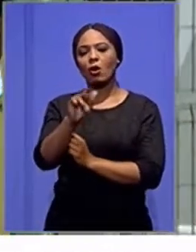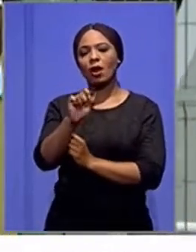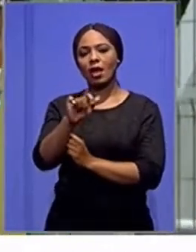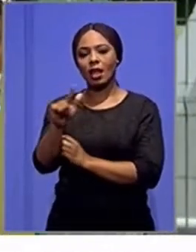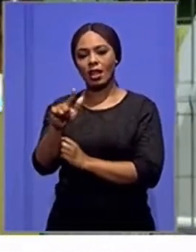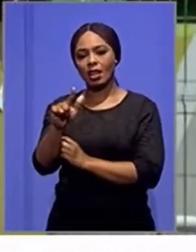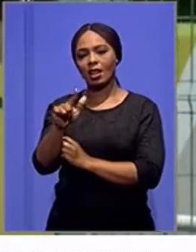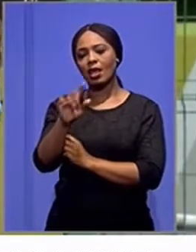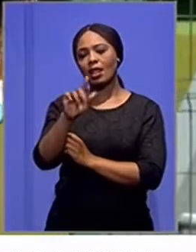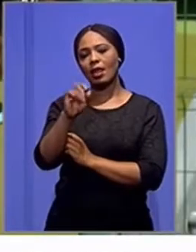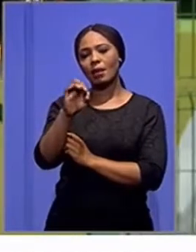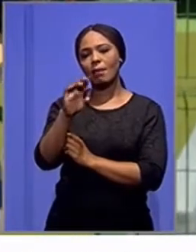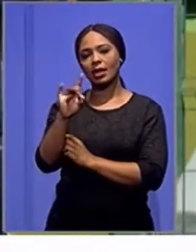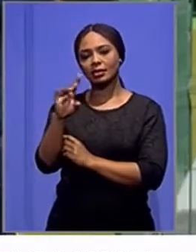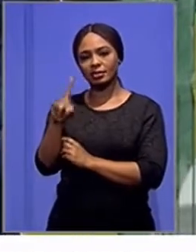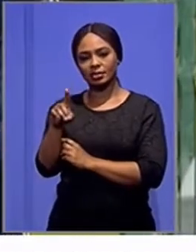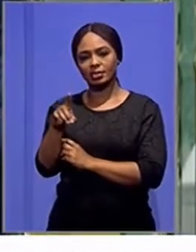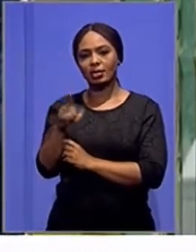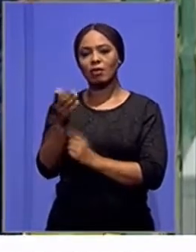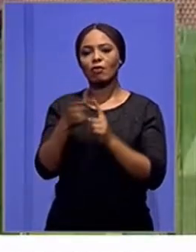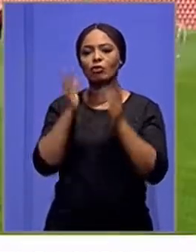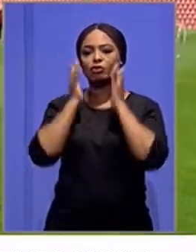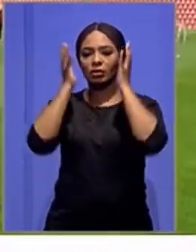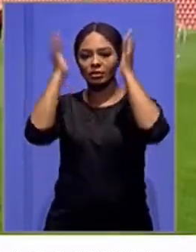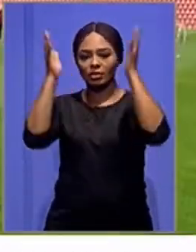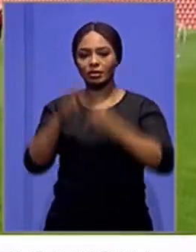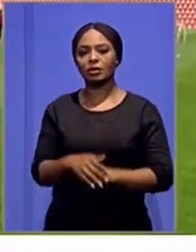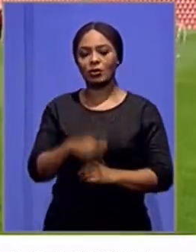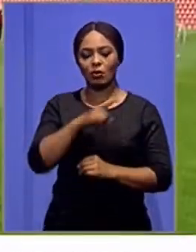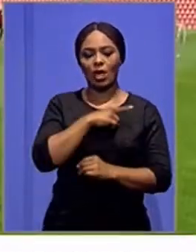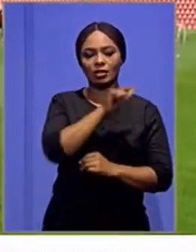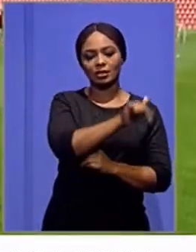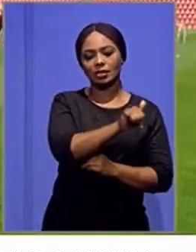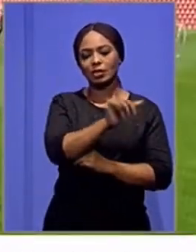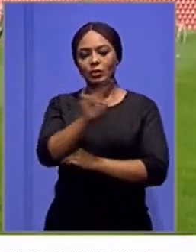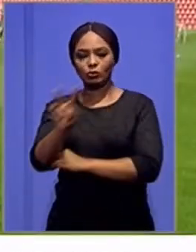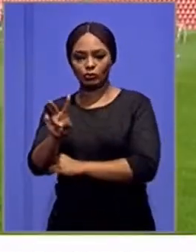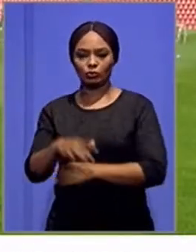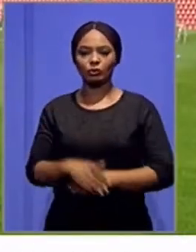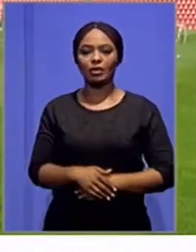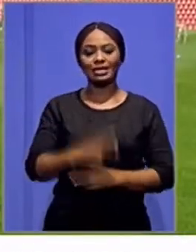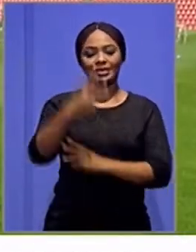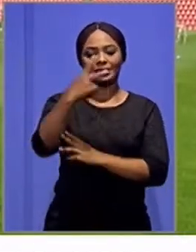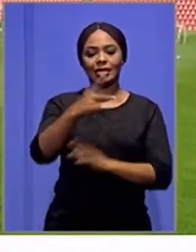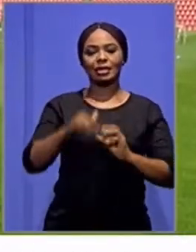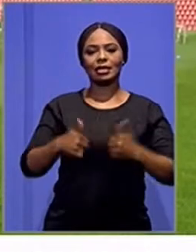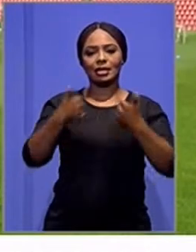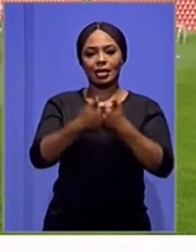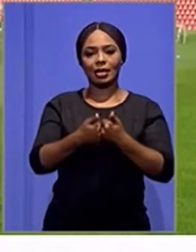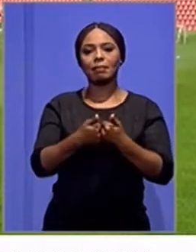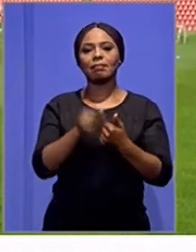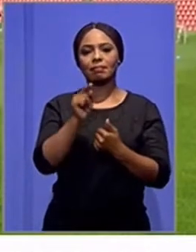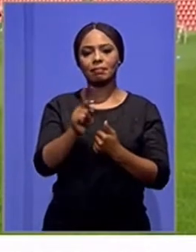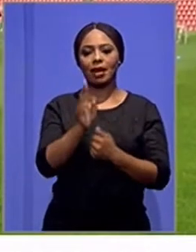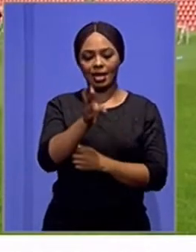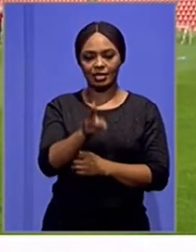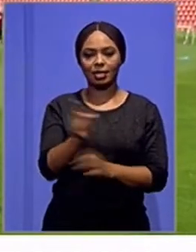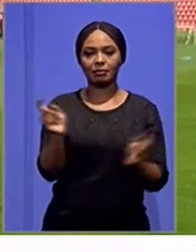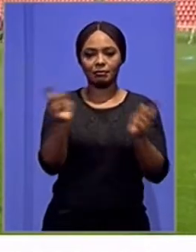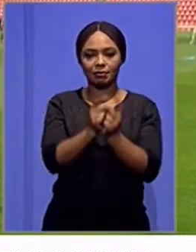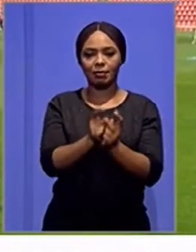Eswatini ka dino tše 6-2. Mo papading yeo e latelago morago ga matšatši a mararo ba ralokile